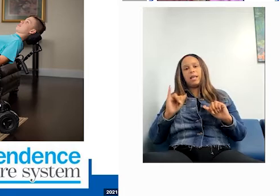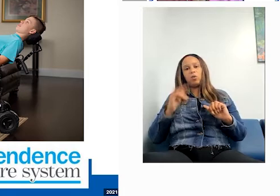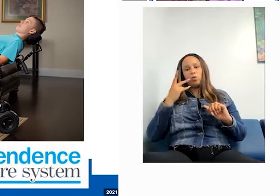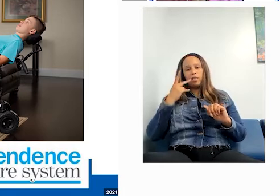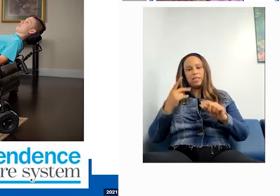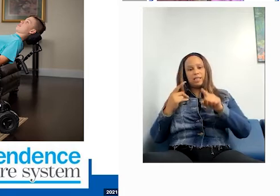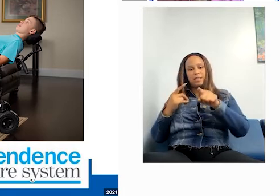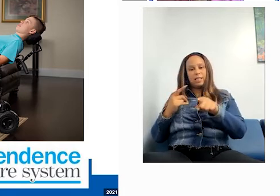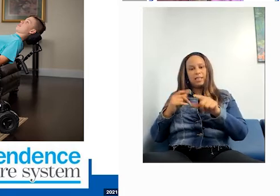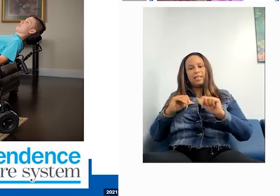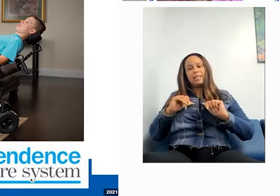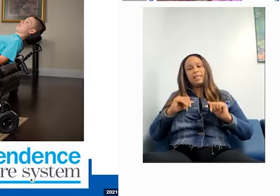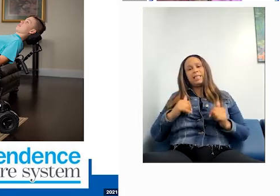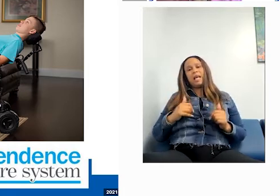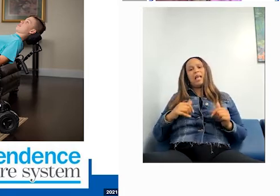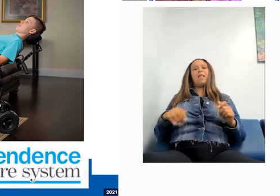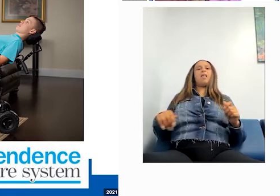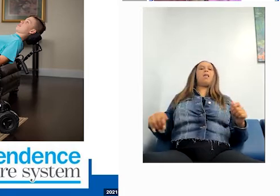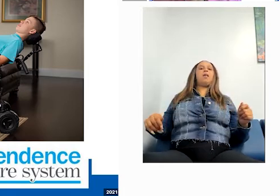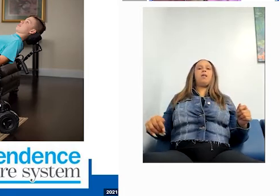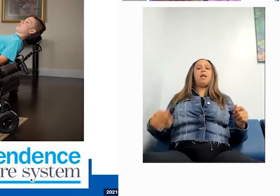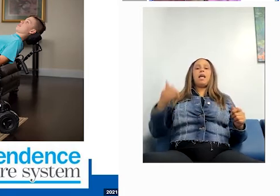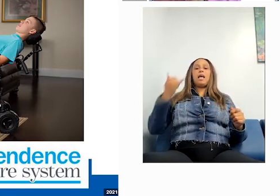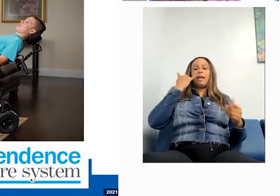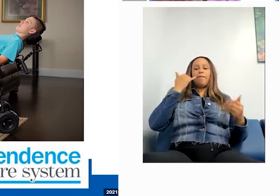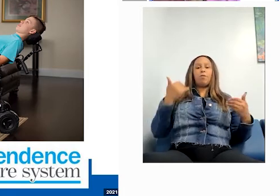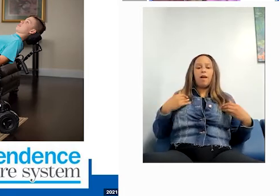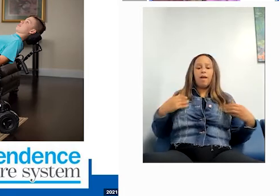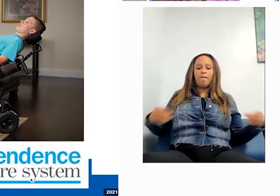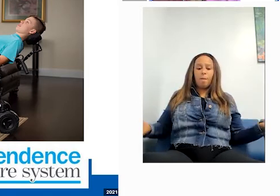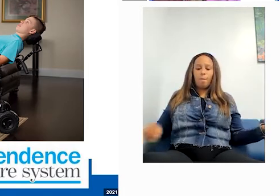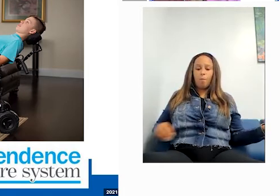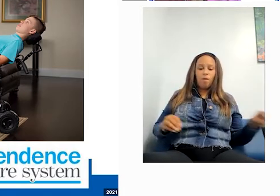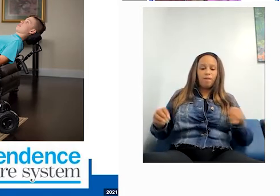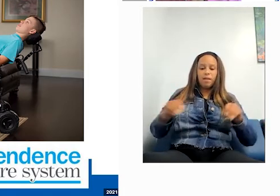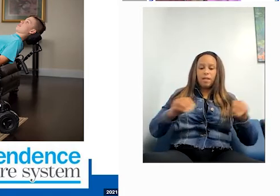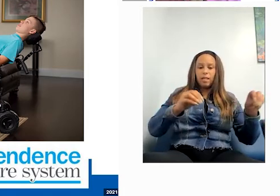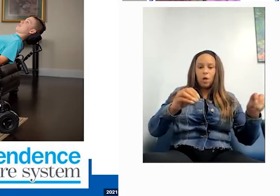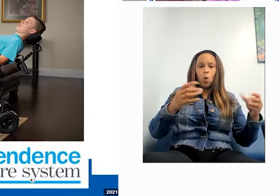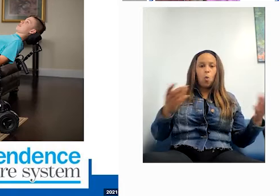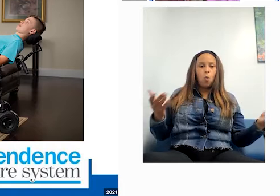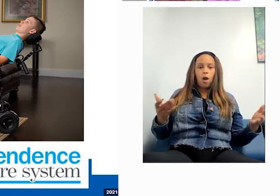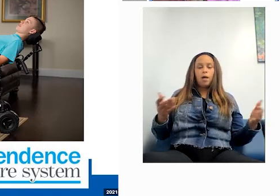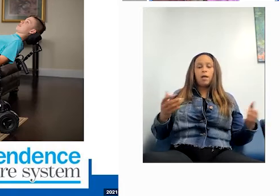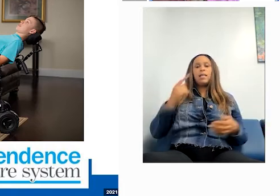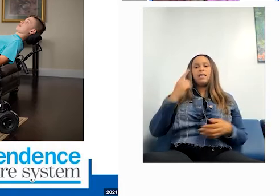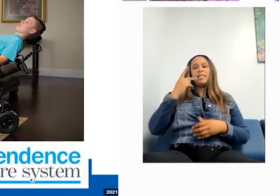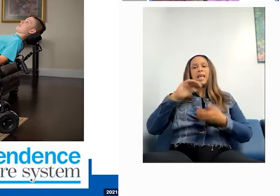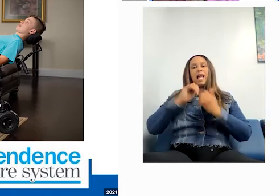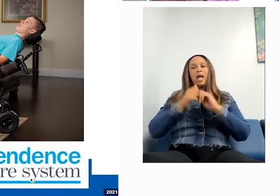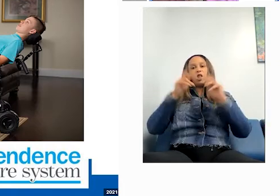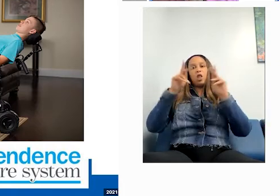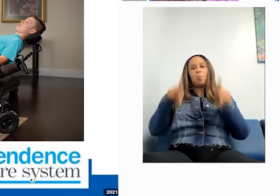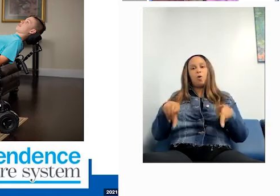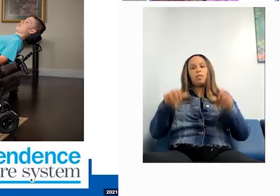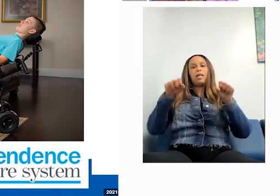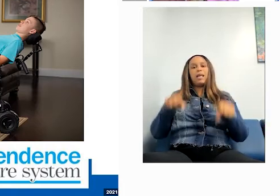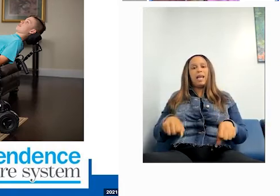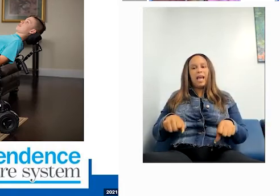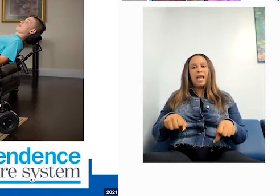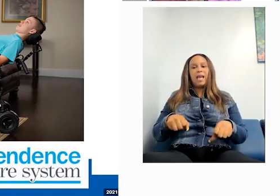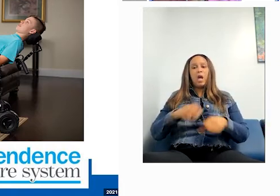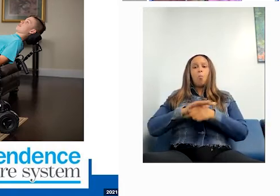we look at mobility bases, we also want to ask, how is the person able to relieve their own